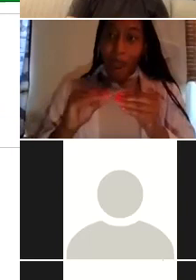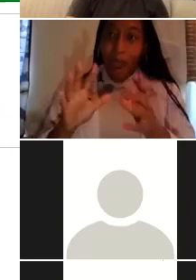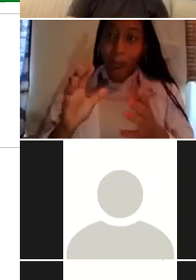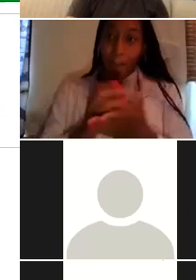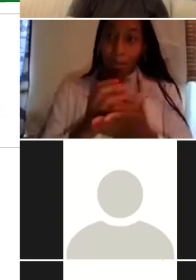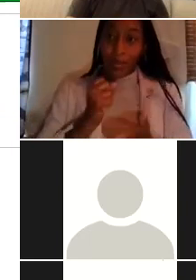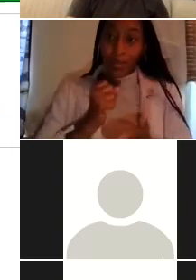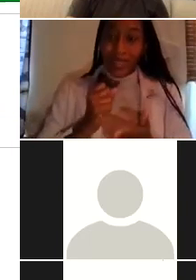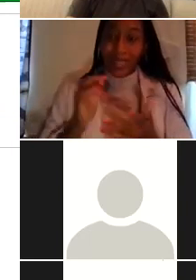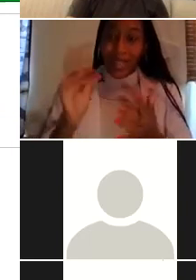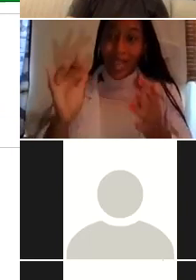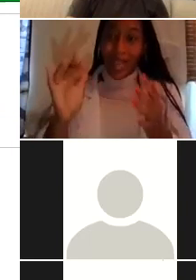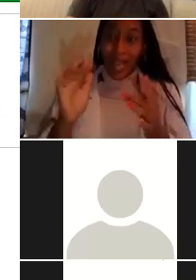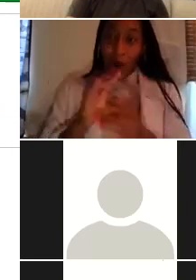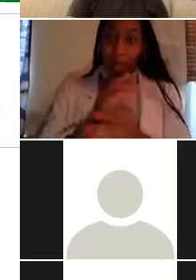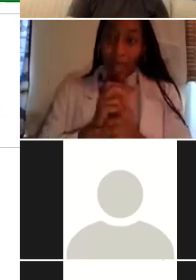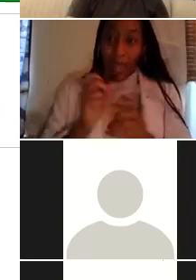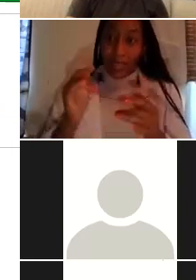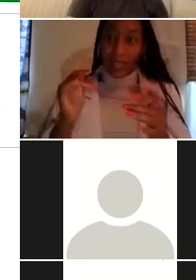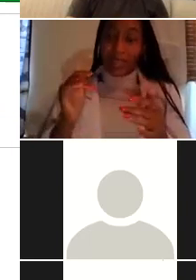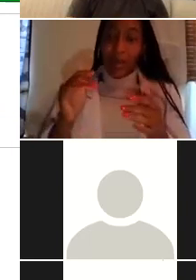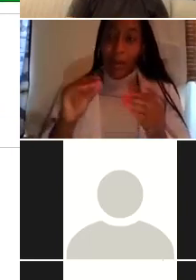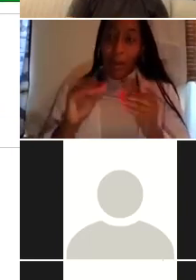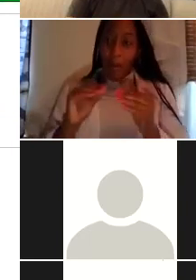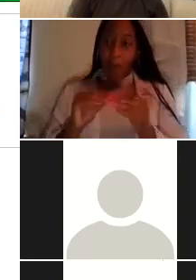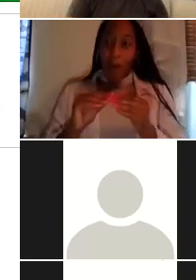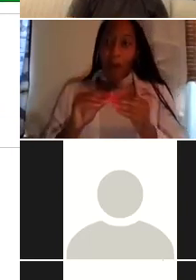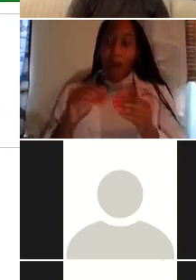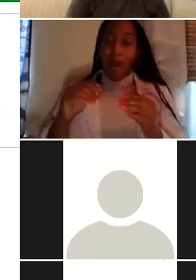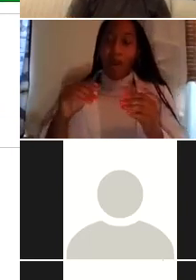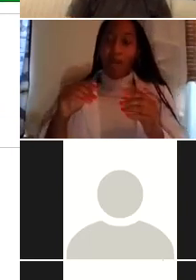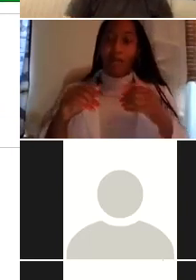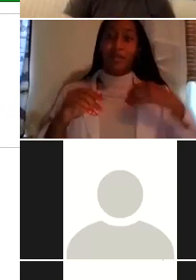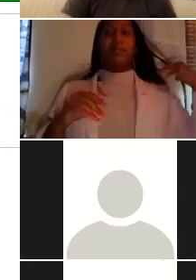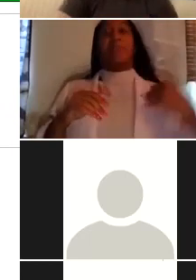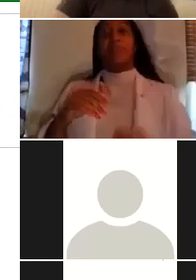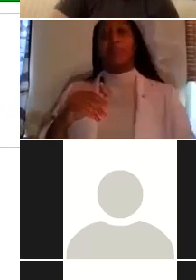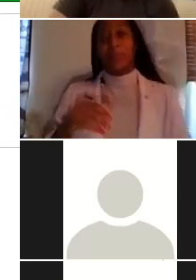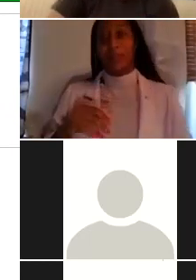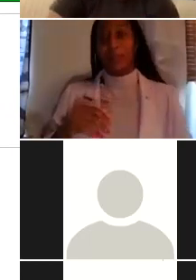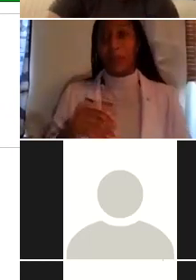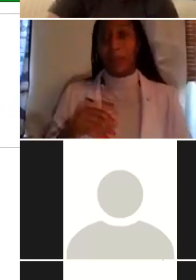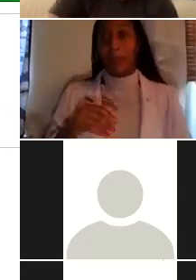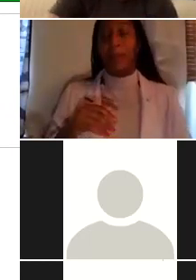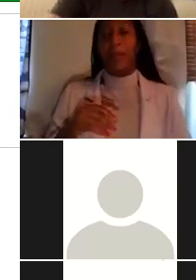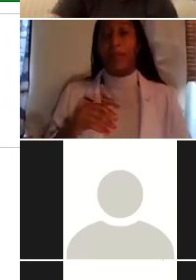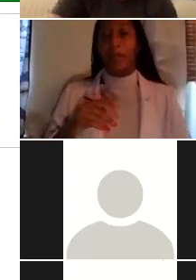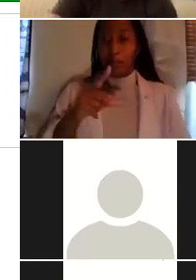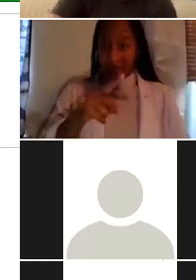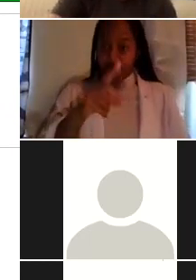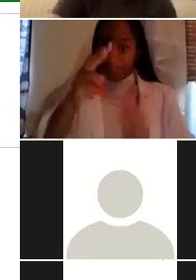and focus on those formulas. A good bit of this material is, you know, is something that you can read